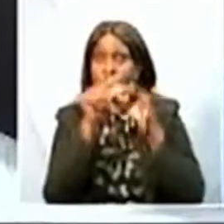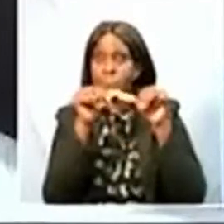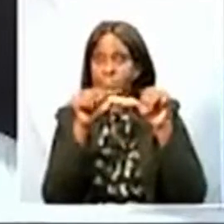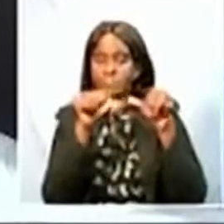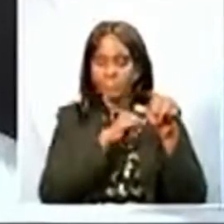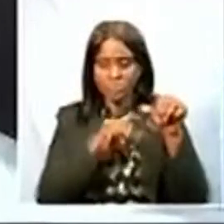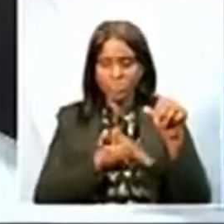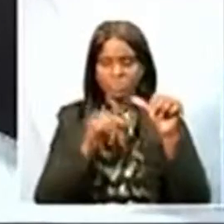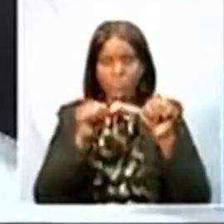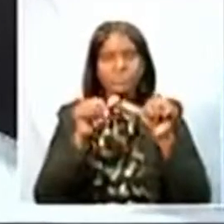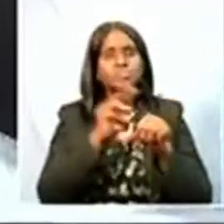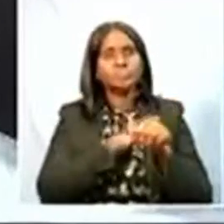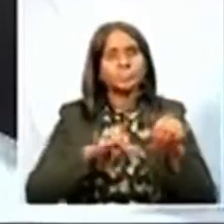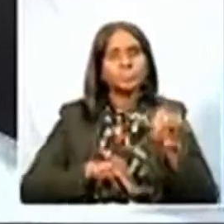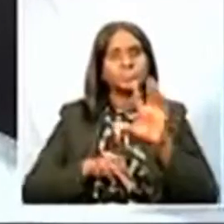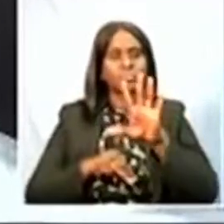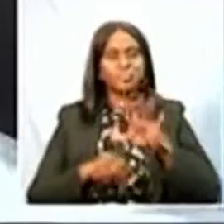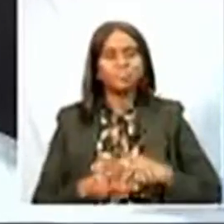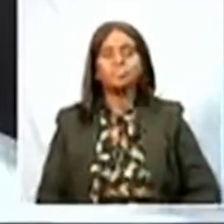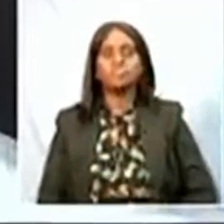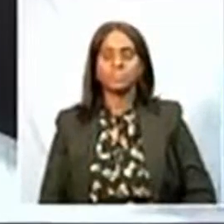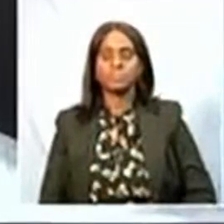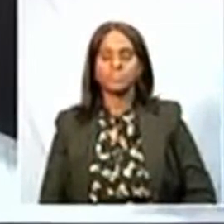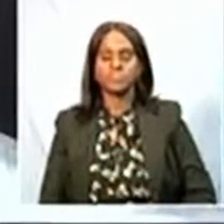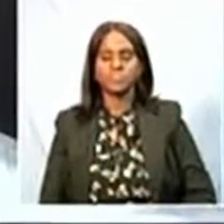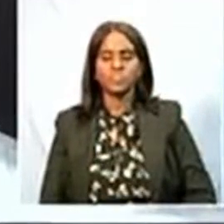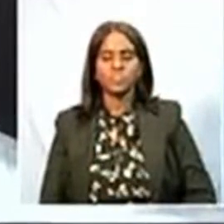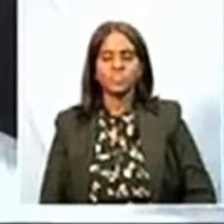Chair, they are still members.